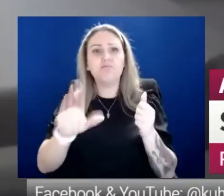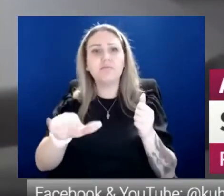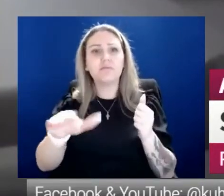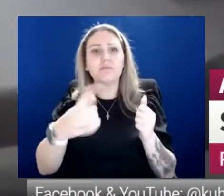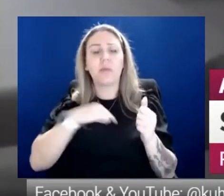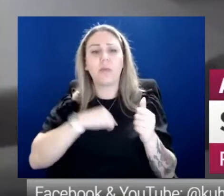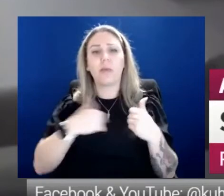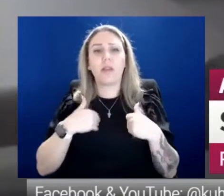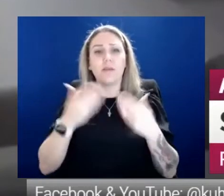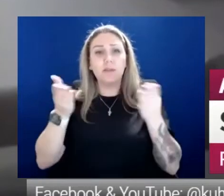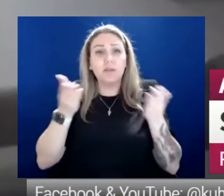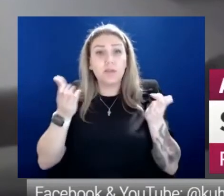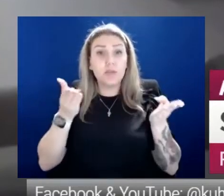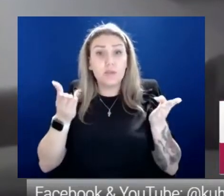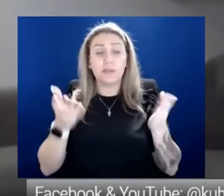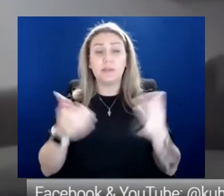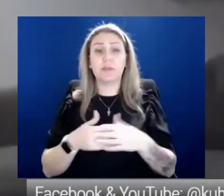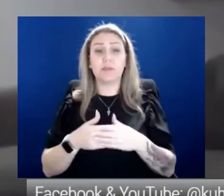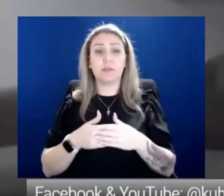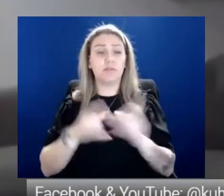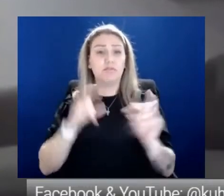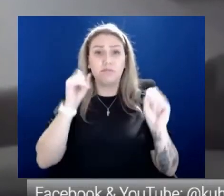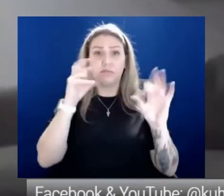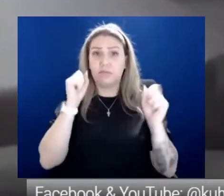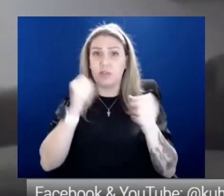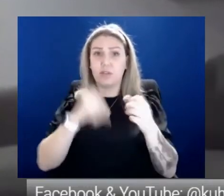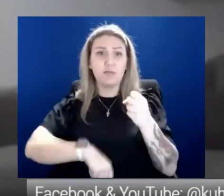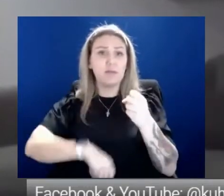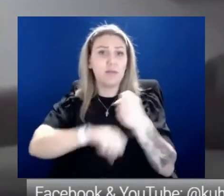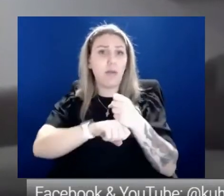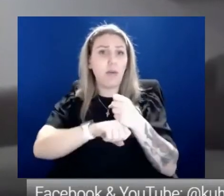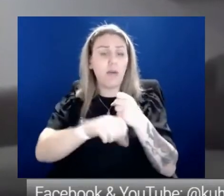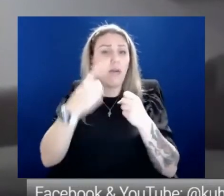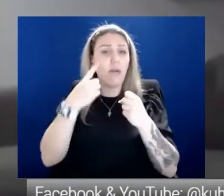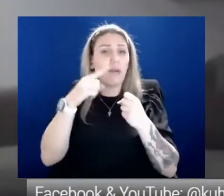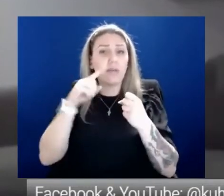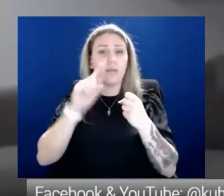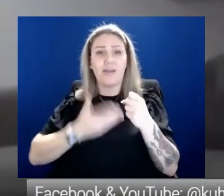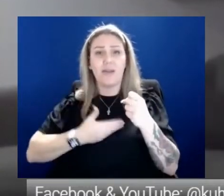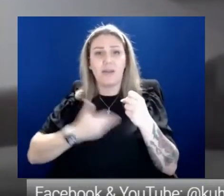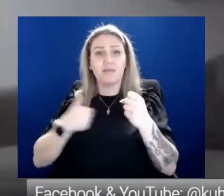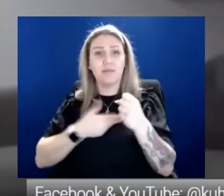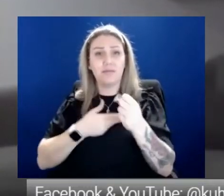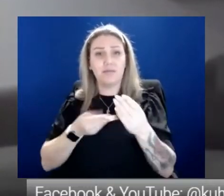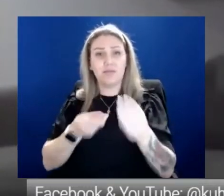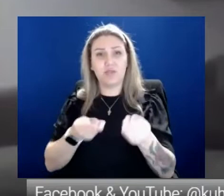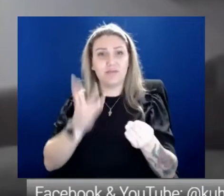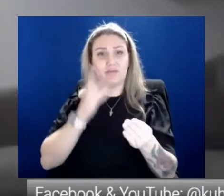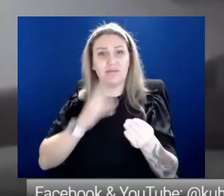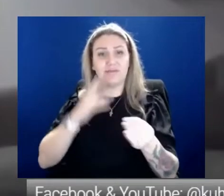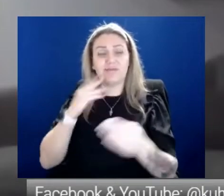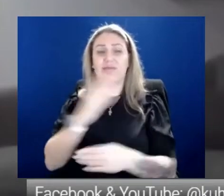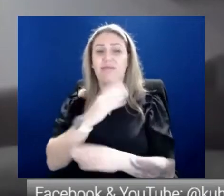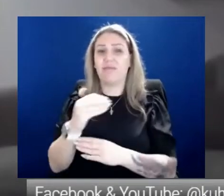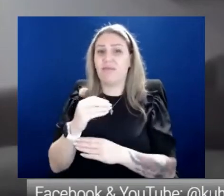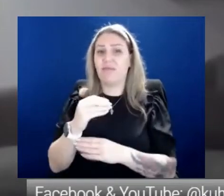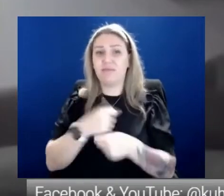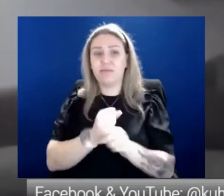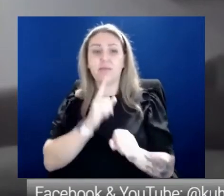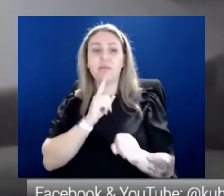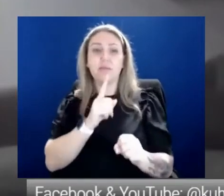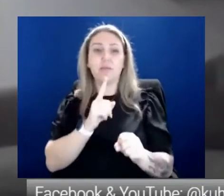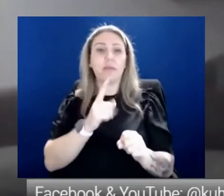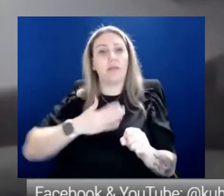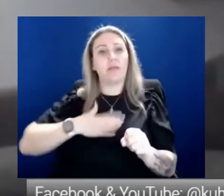service, incredibly supportive of our breastfeeding journey and making sure that my